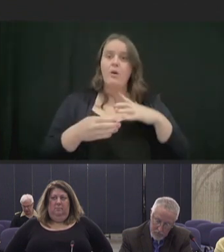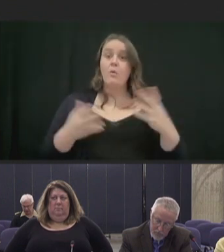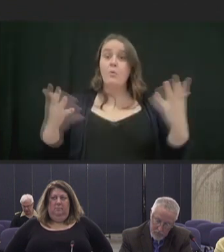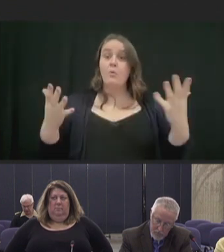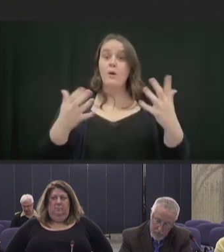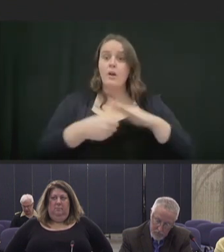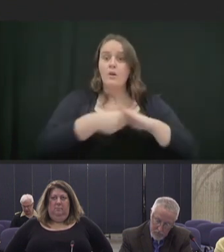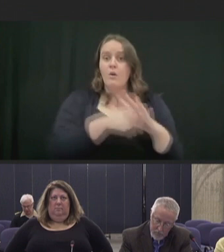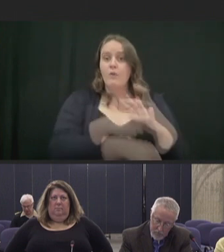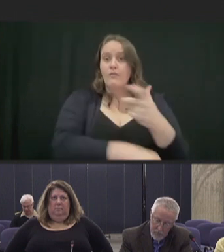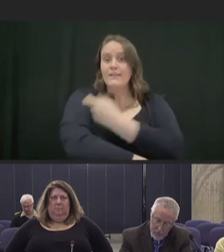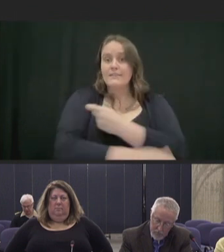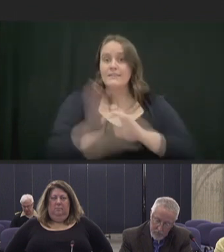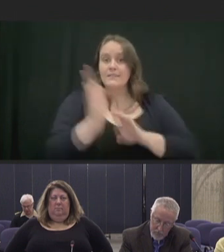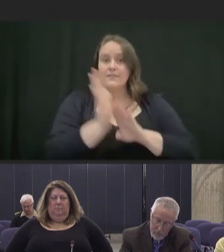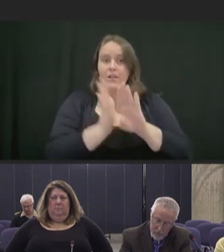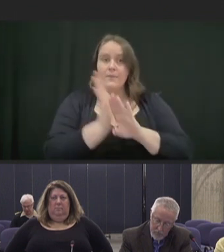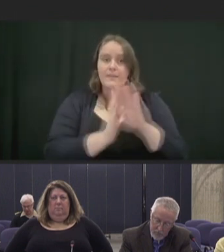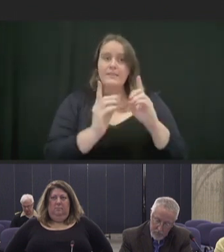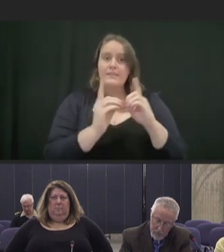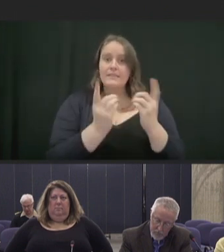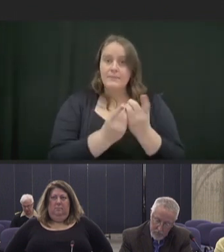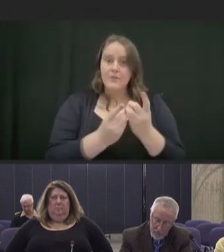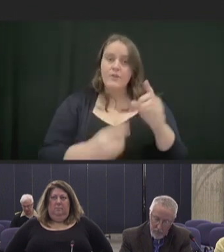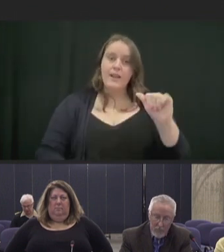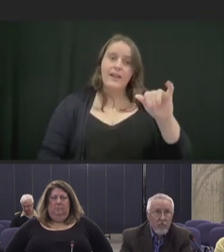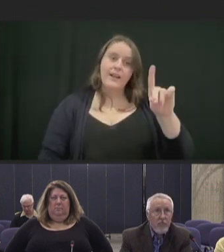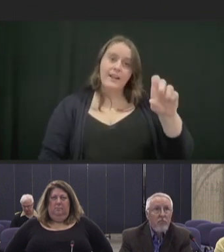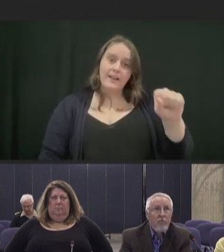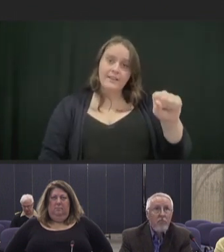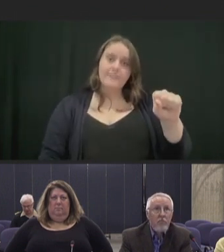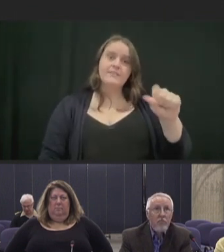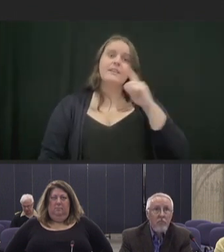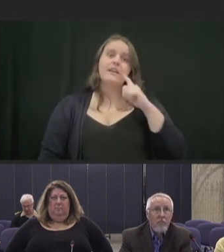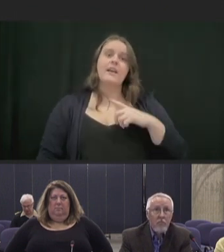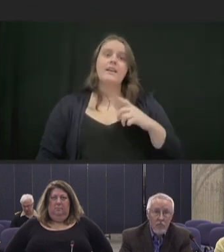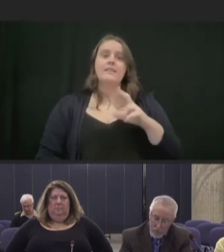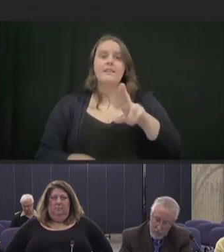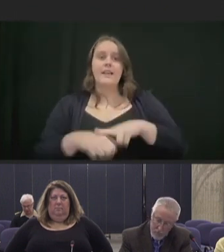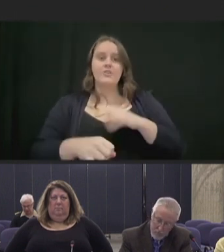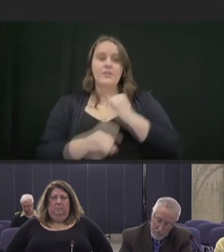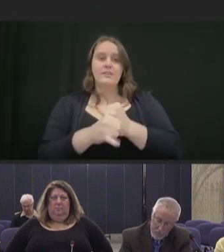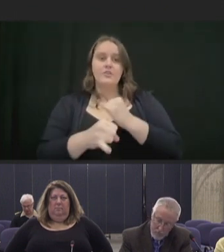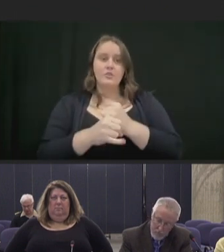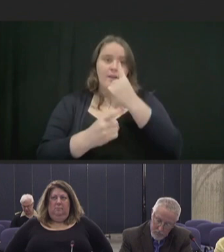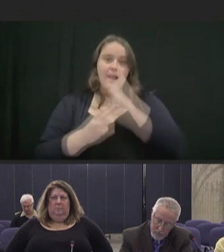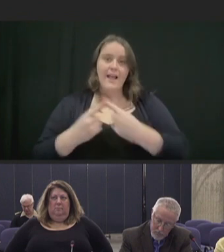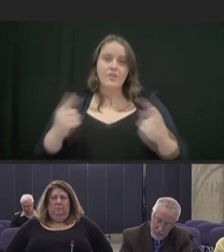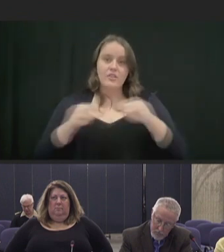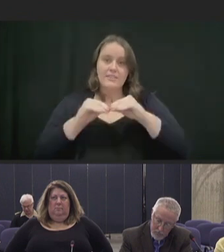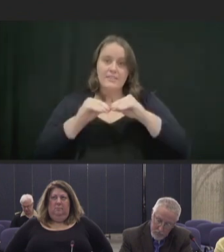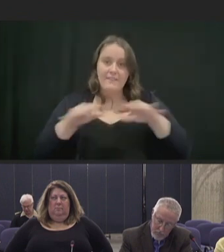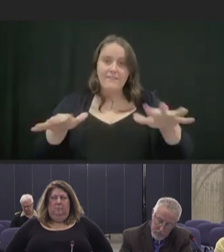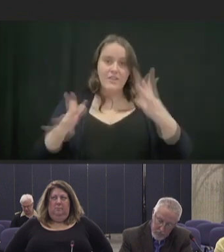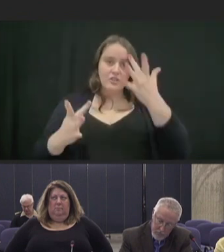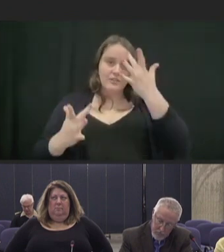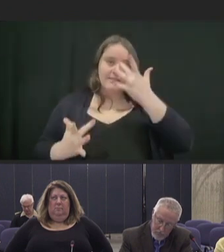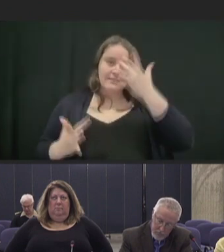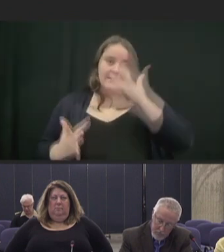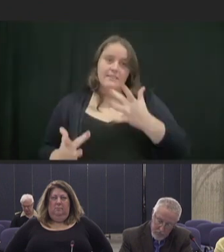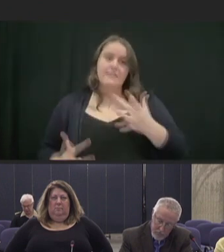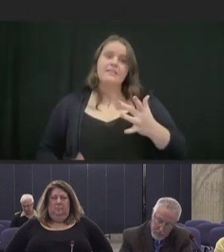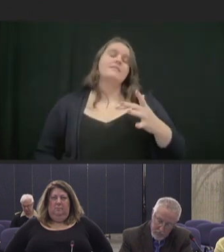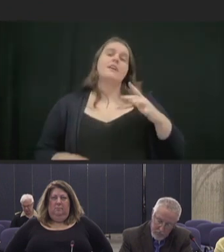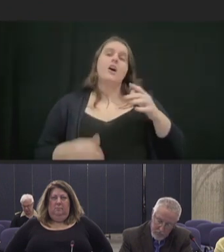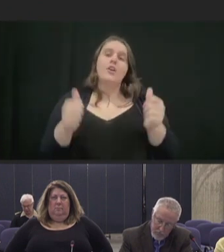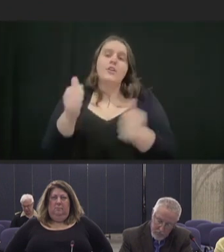by the Division of AIDS at the National Institute of Allergy and Infectious Diseases at NIH, with additional projects